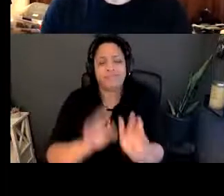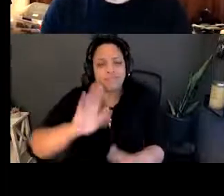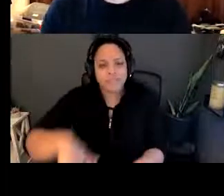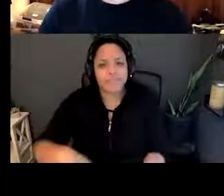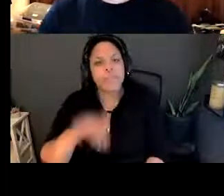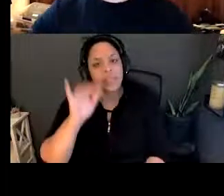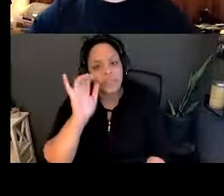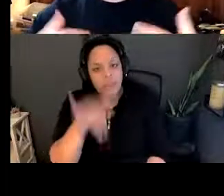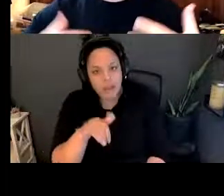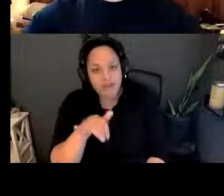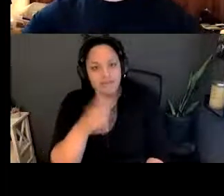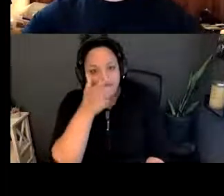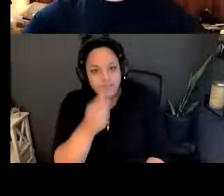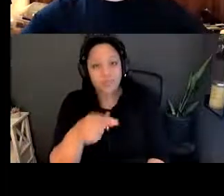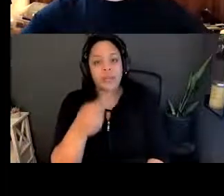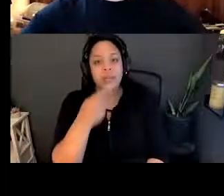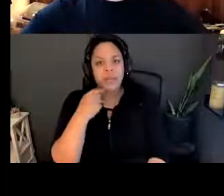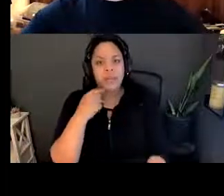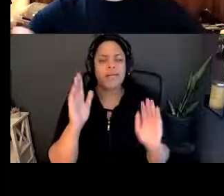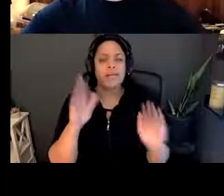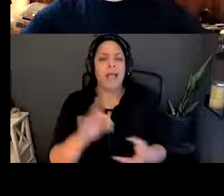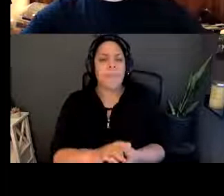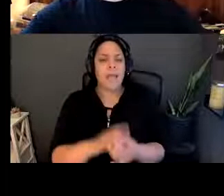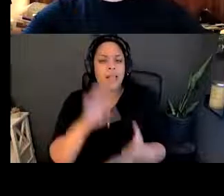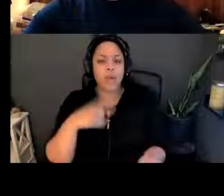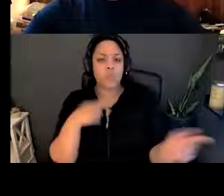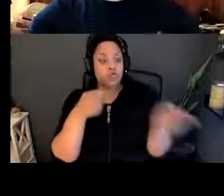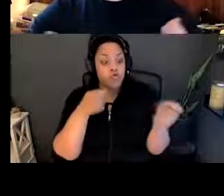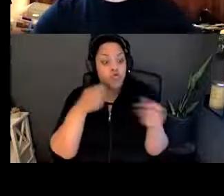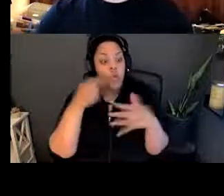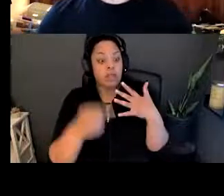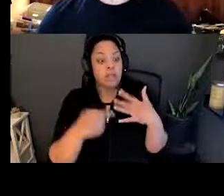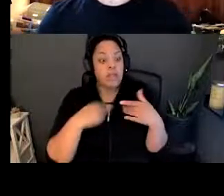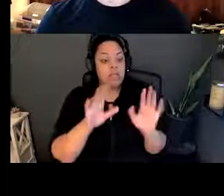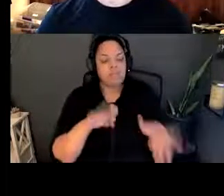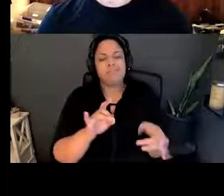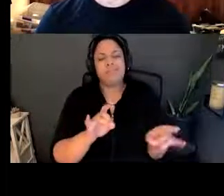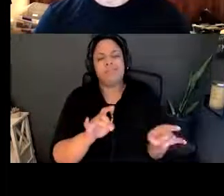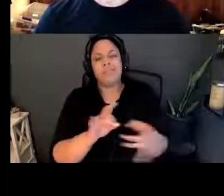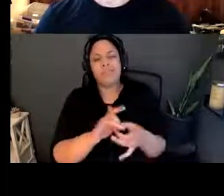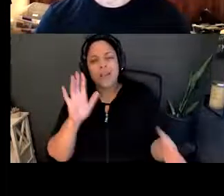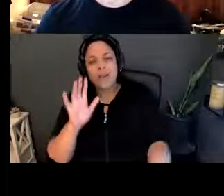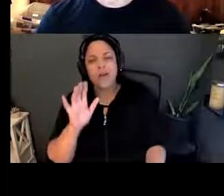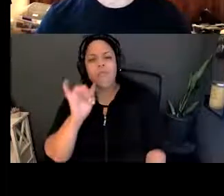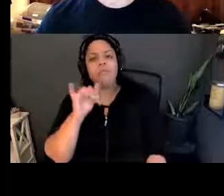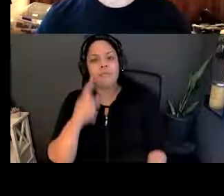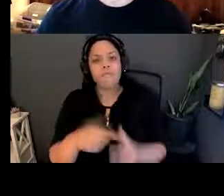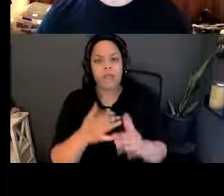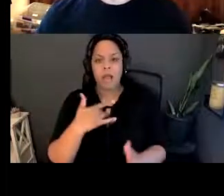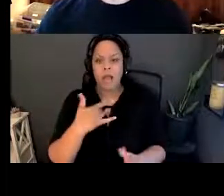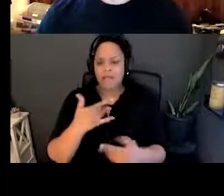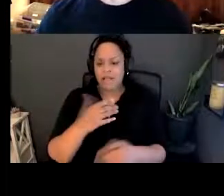thing, right? The moment you say, I'm just going to let go and I'm not going to try to control this, is the moment when you do feel